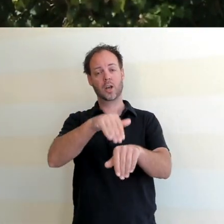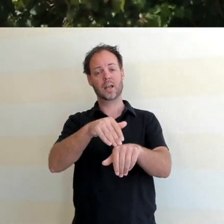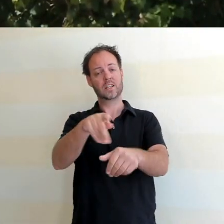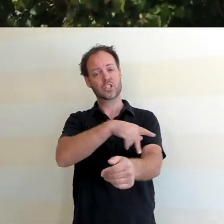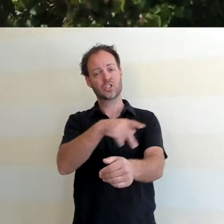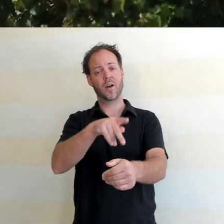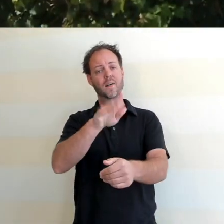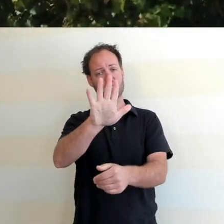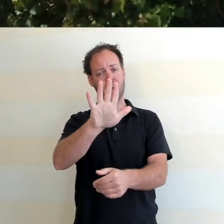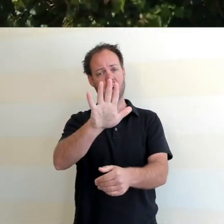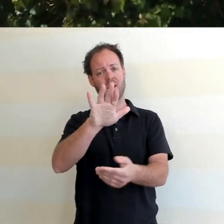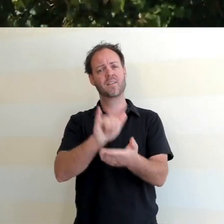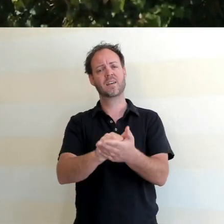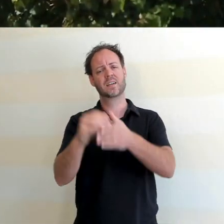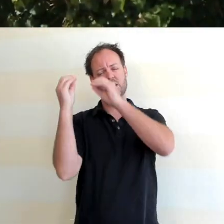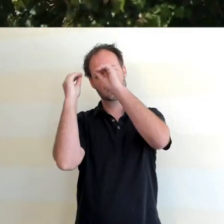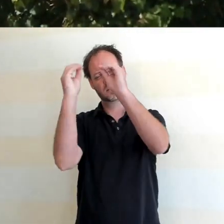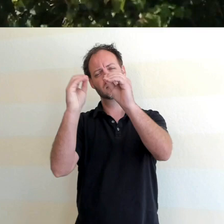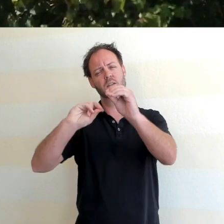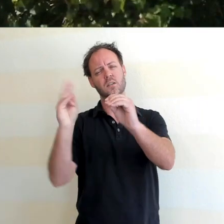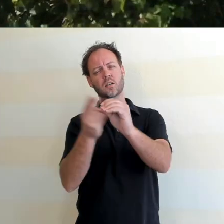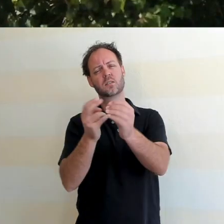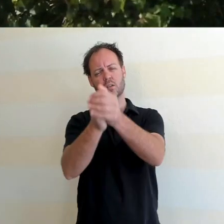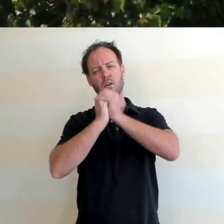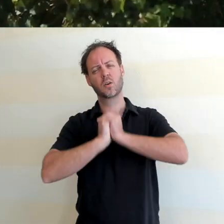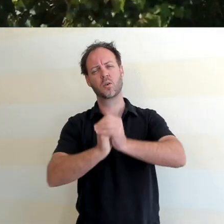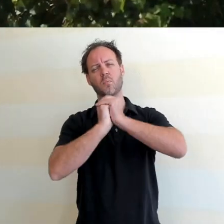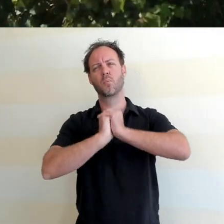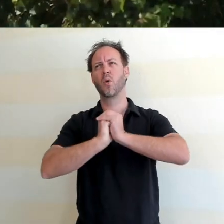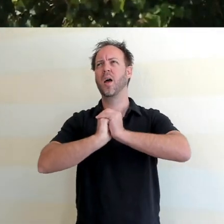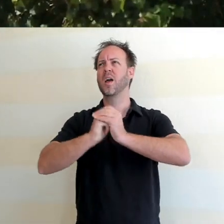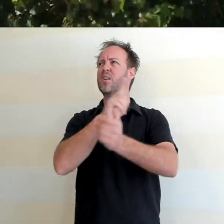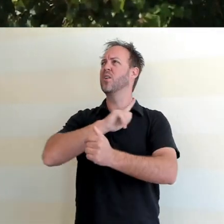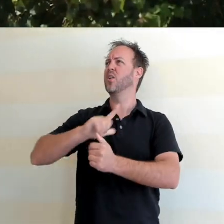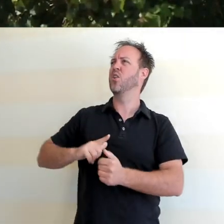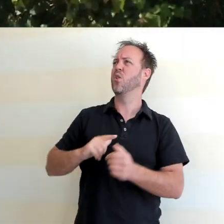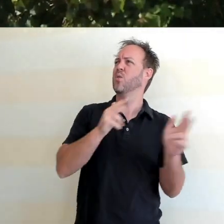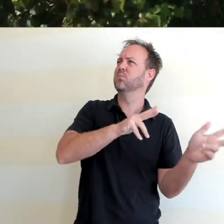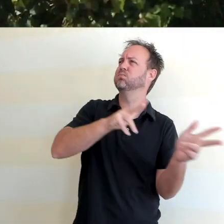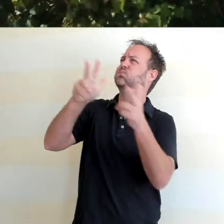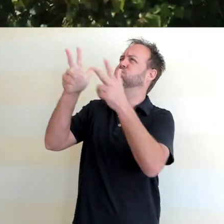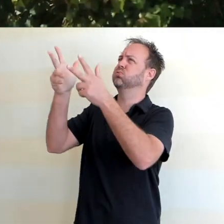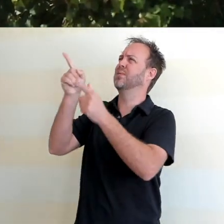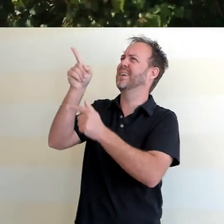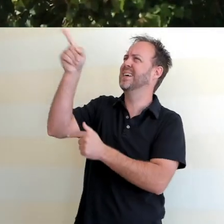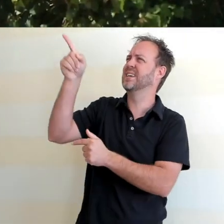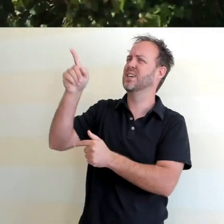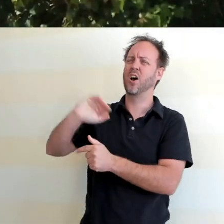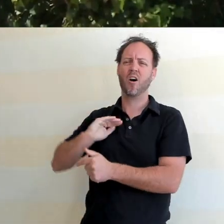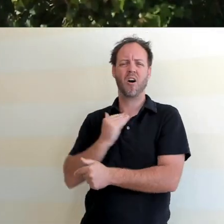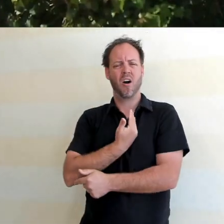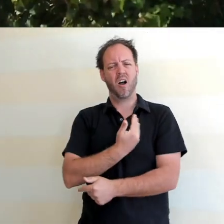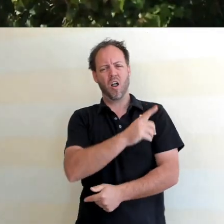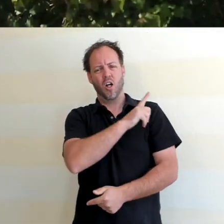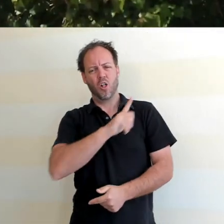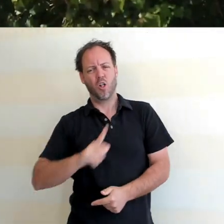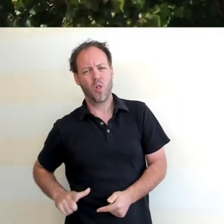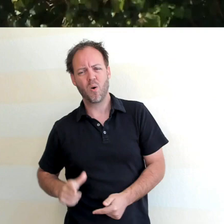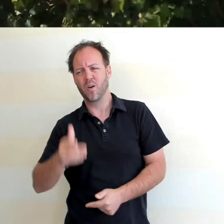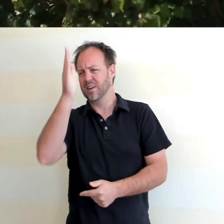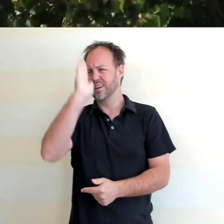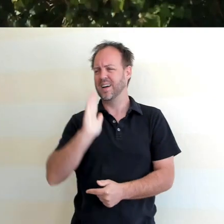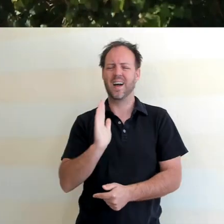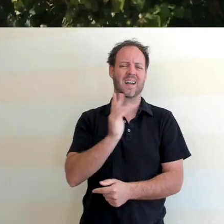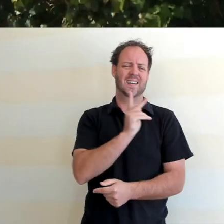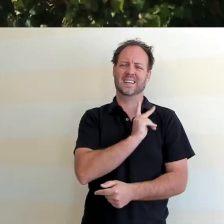5. It's a psalm that teaches us to pray to the Lord, to turn to our Lord and our God and our King in difficult times,